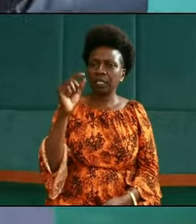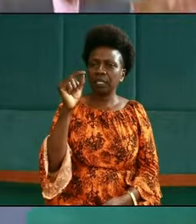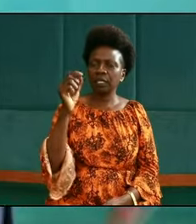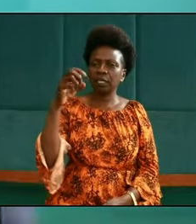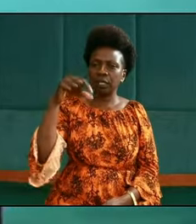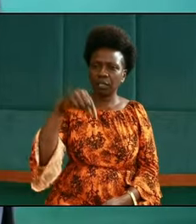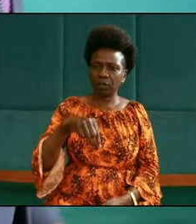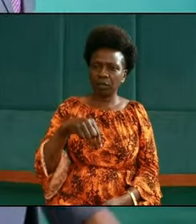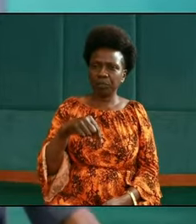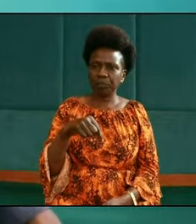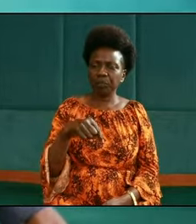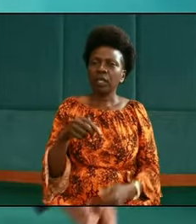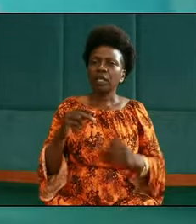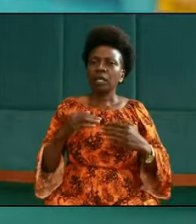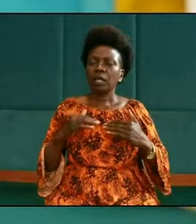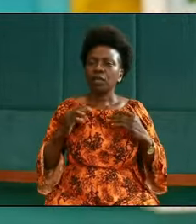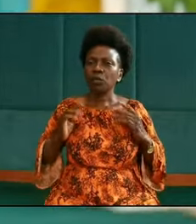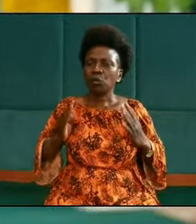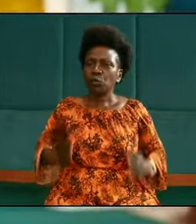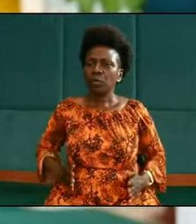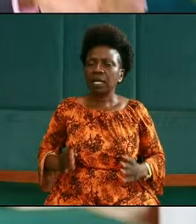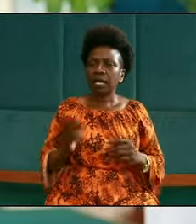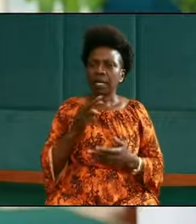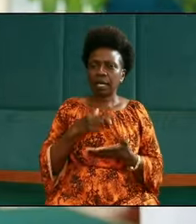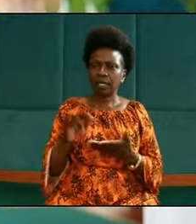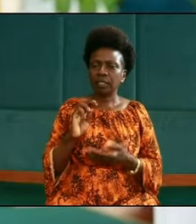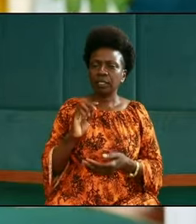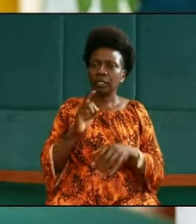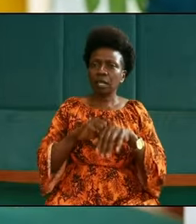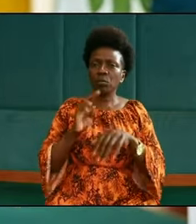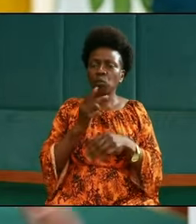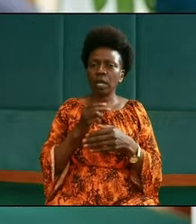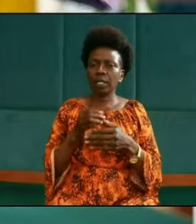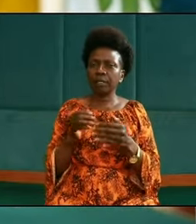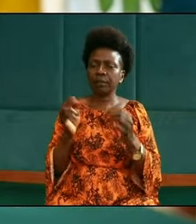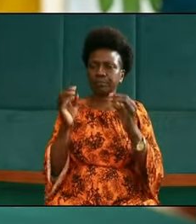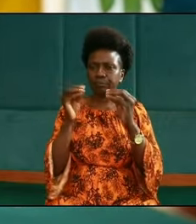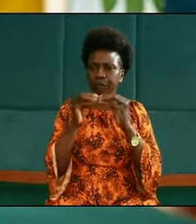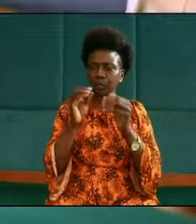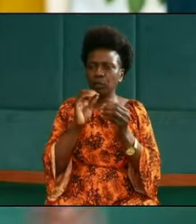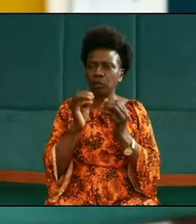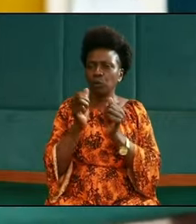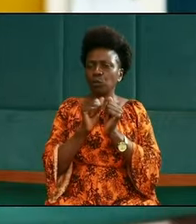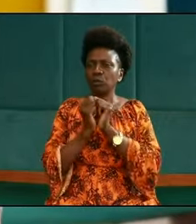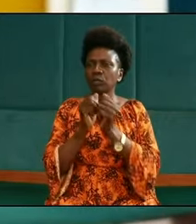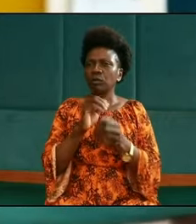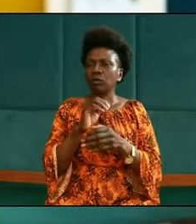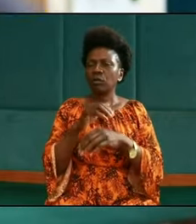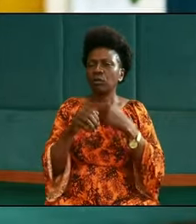being a human right, when we are confronted with all sorts of